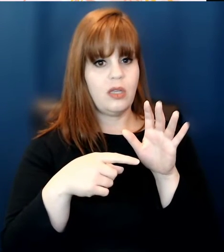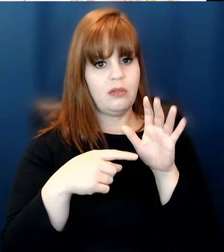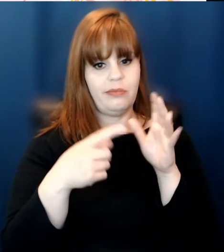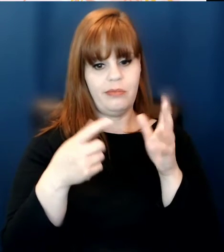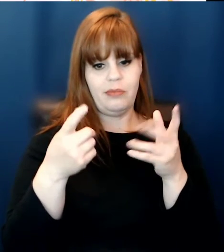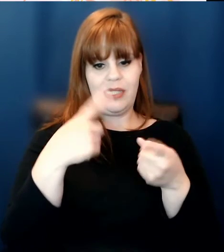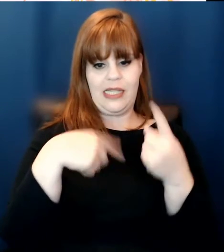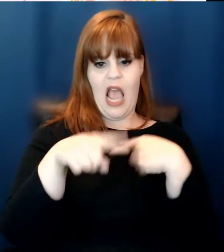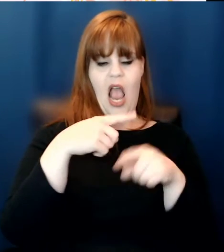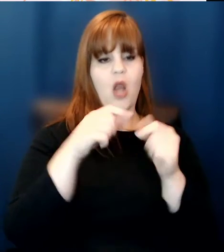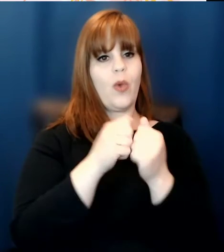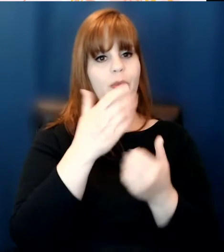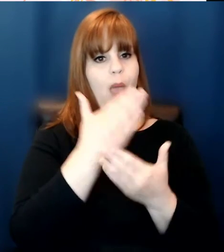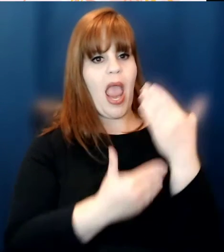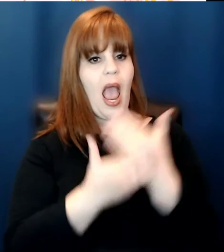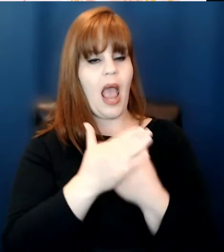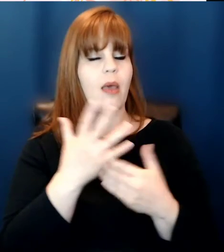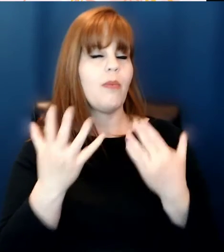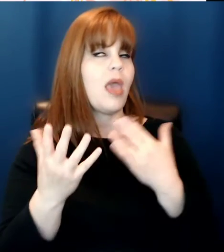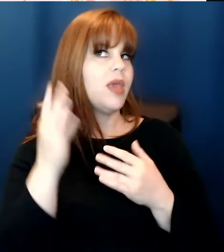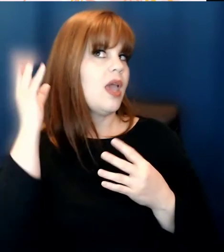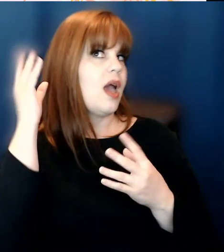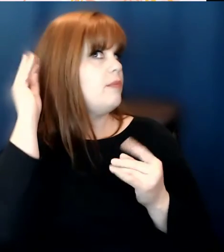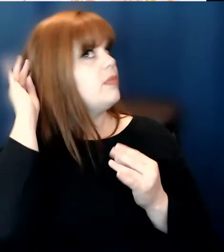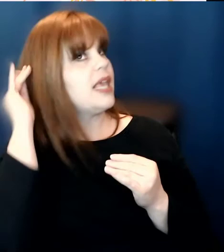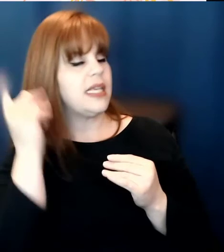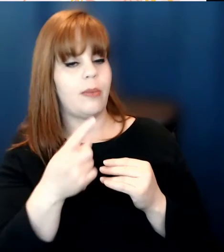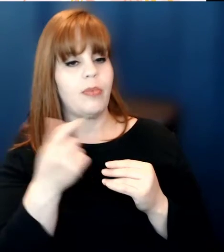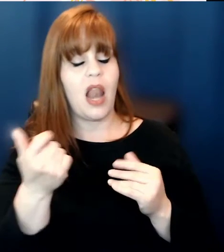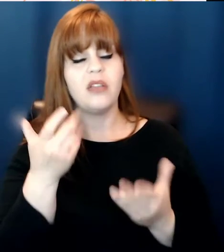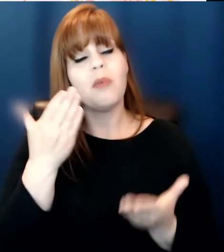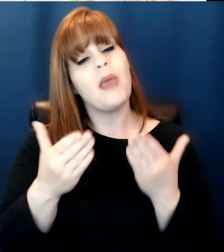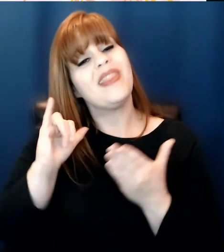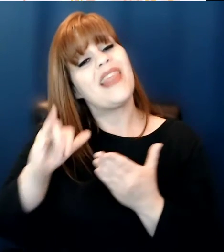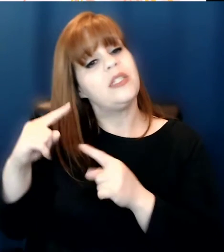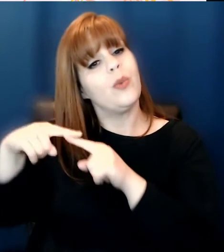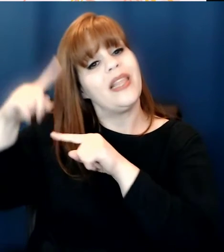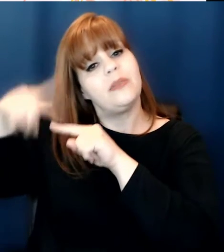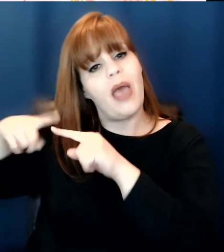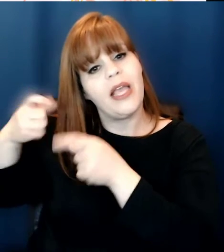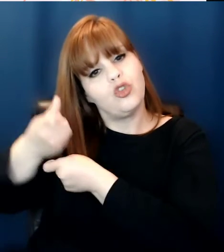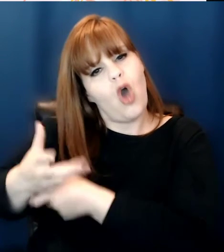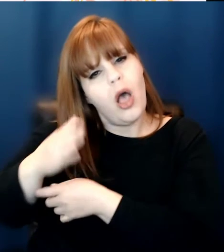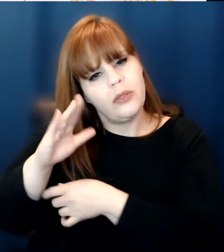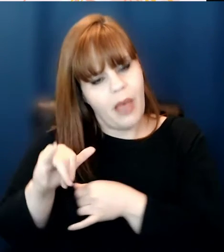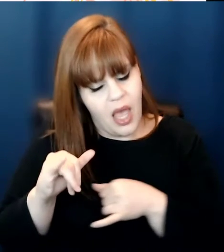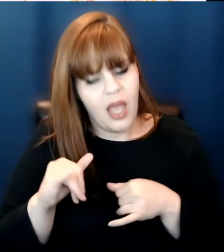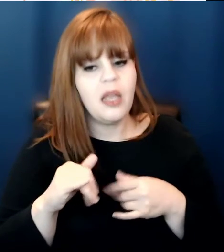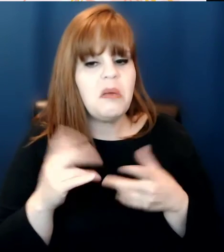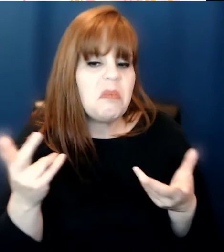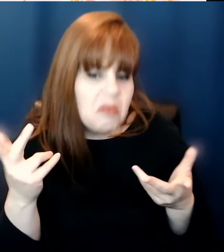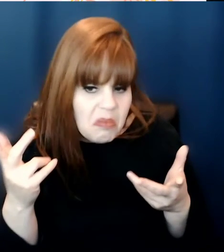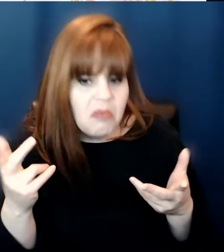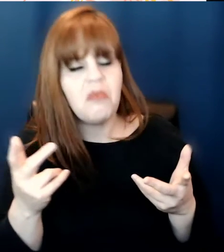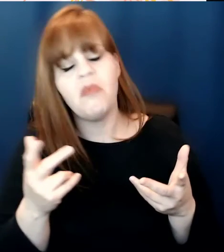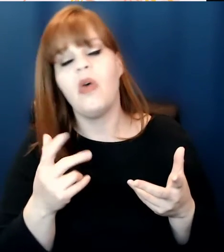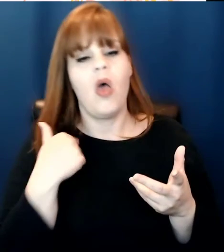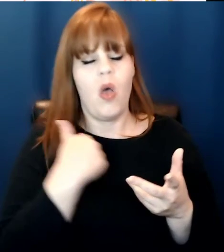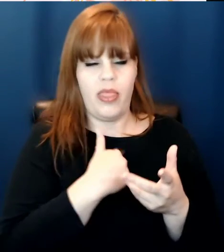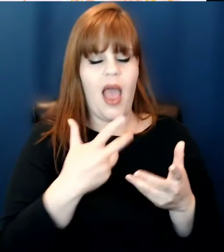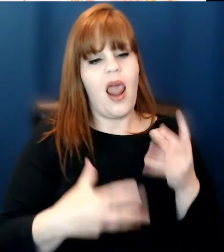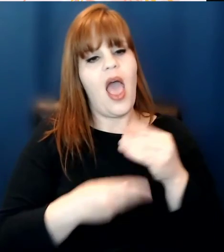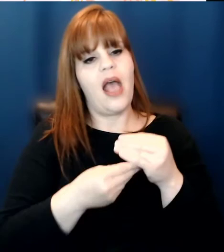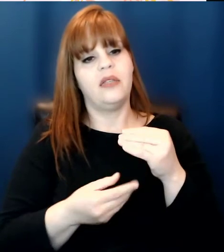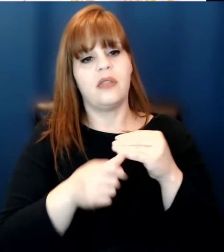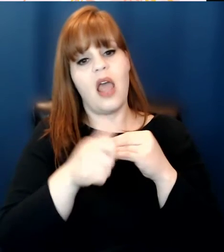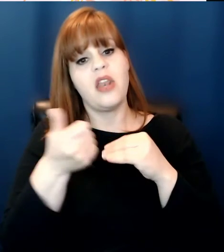symbol with my hand, I might be doing something else, and that's what that actual spike could be caused by. And so that adds